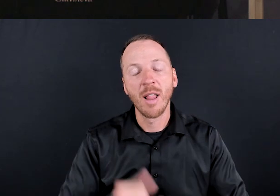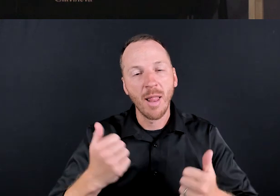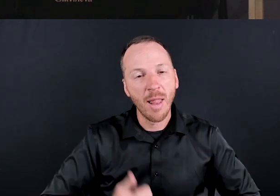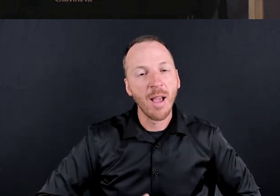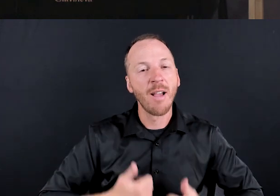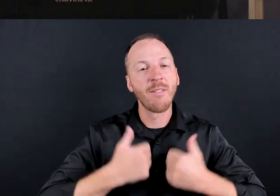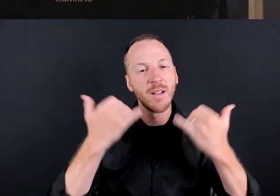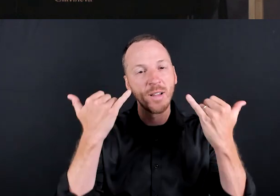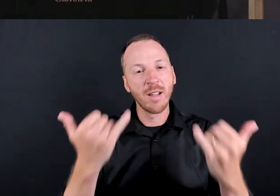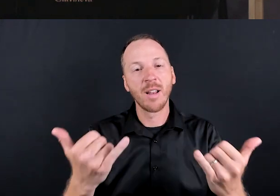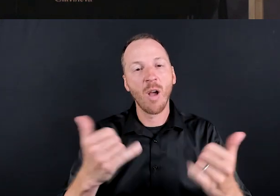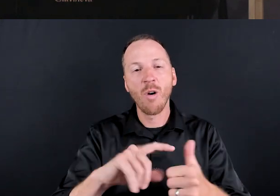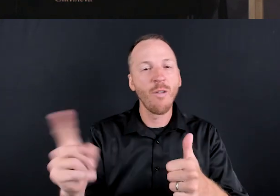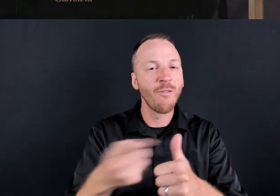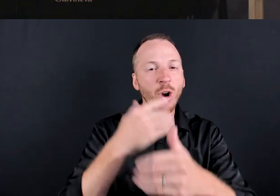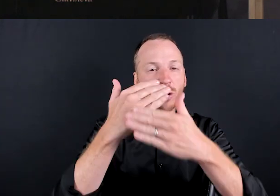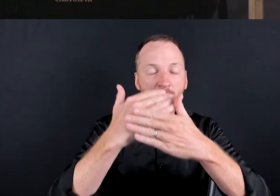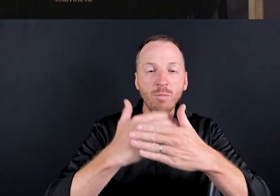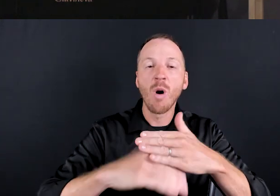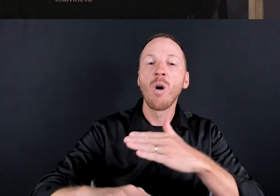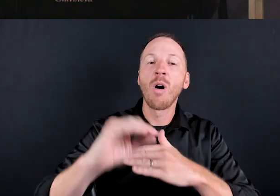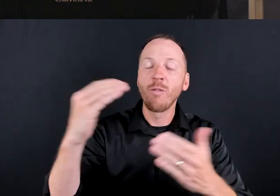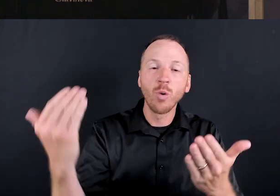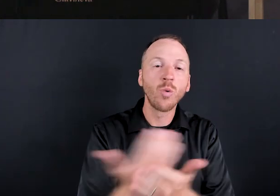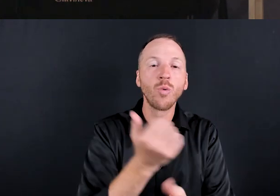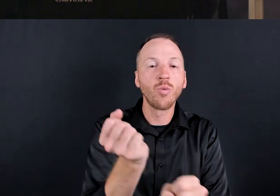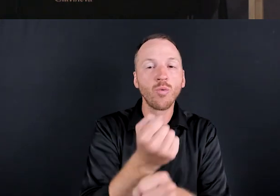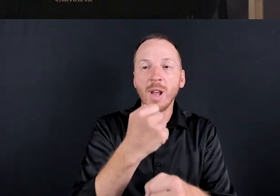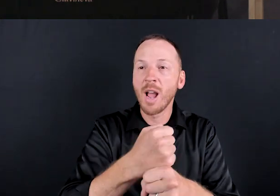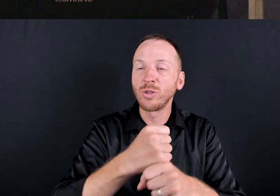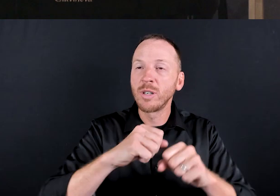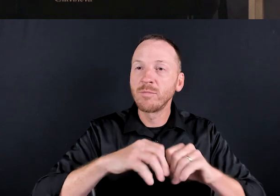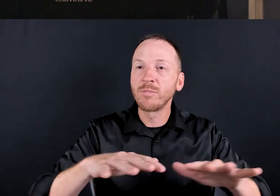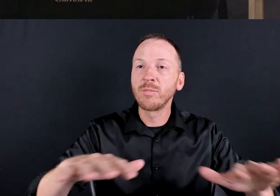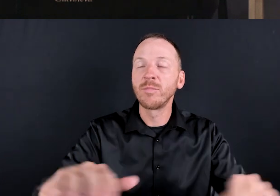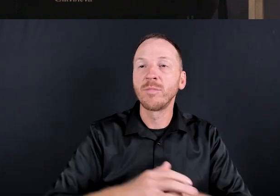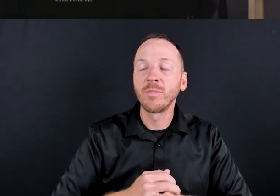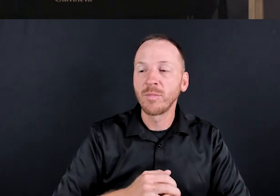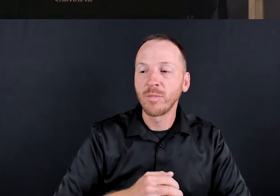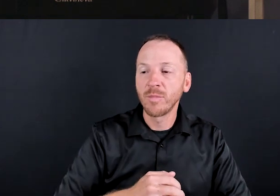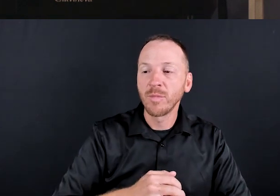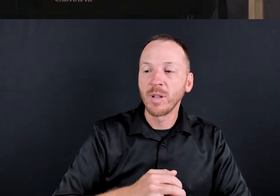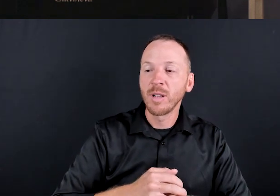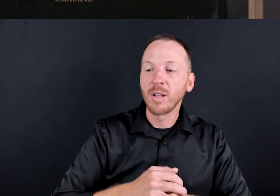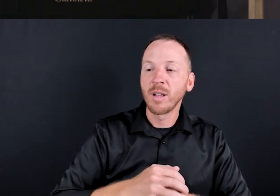the firstborn of the new creation. To